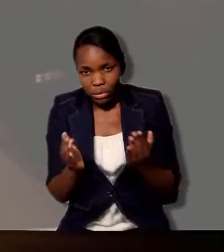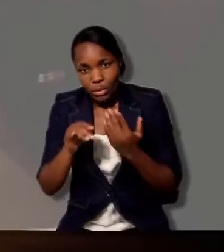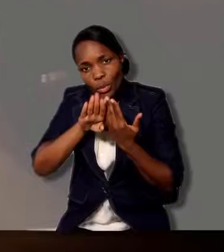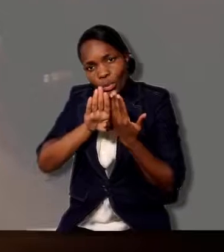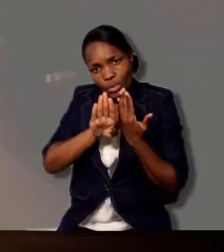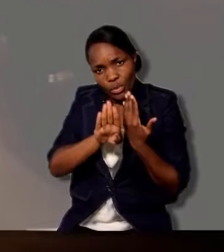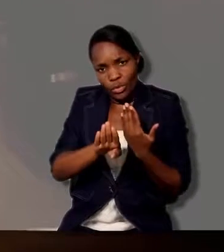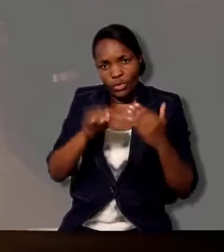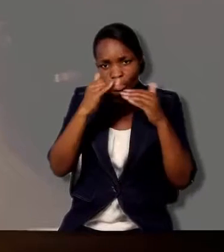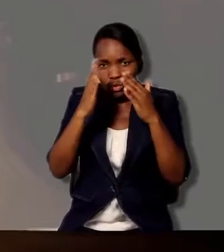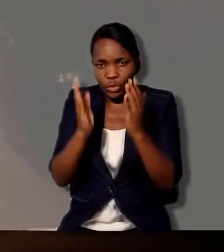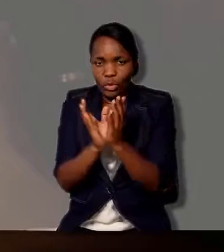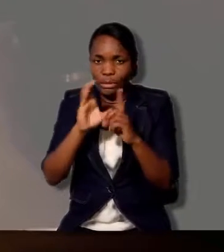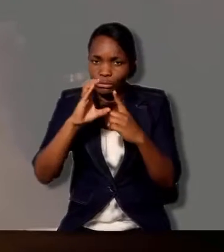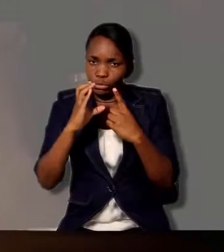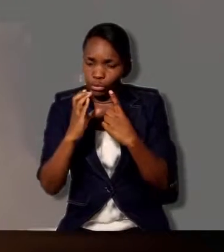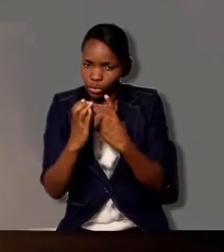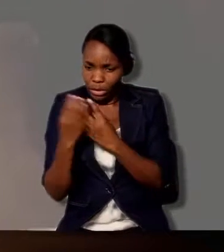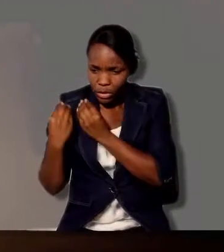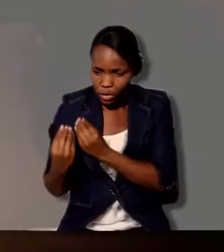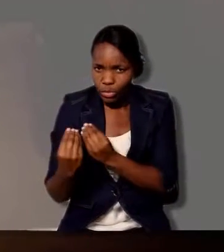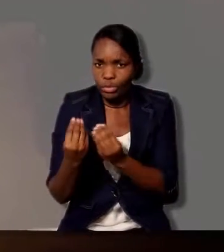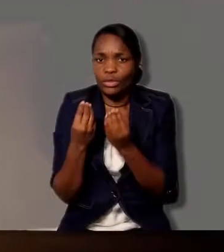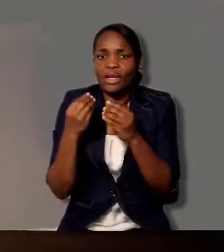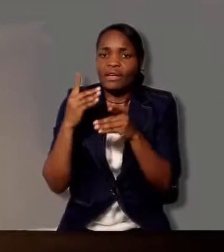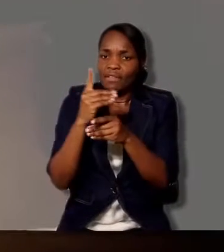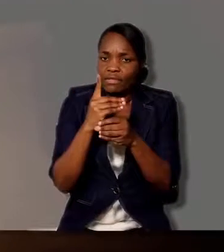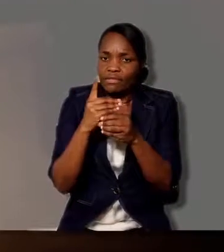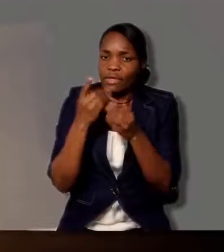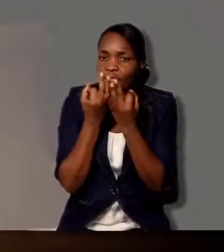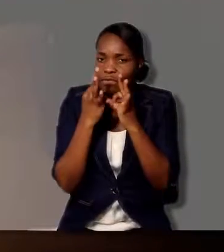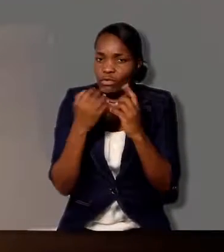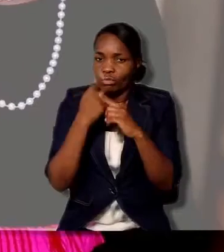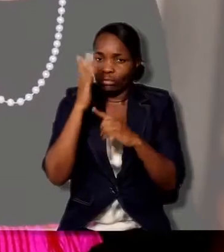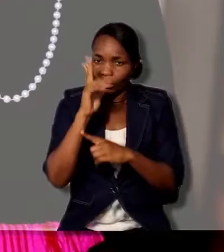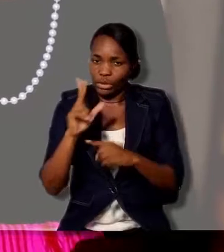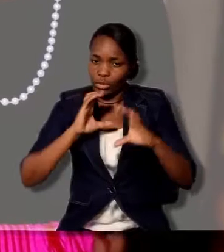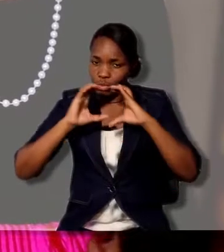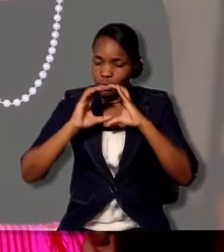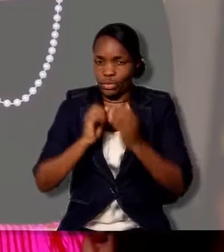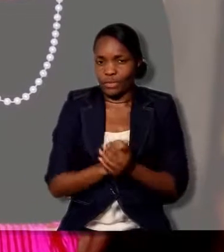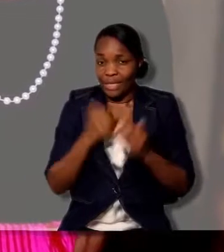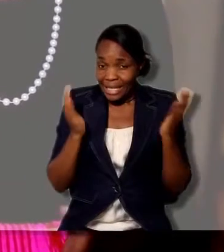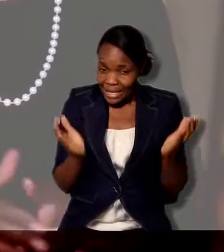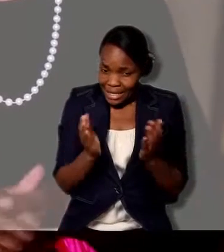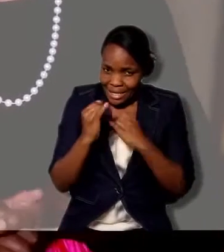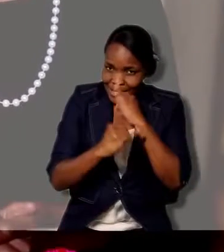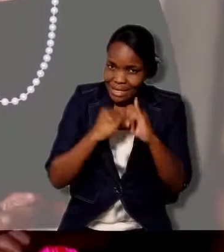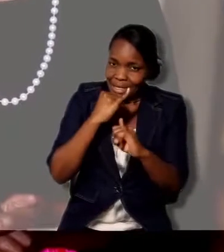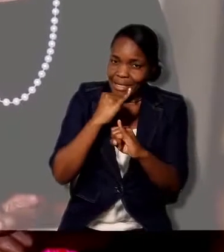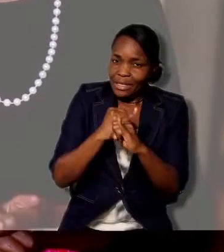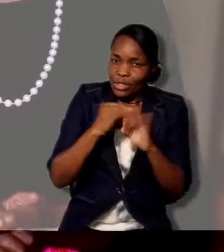protection of the world's natural and cultural heritage, freedom of the press and communication. It encourages